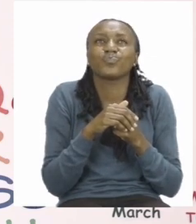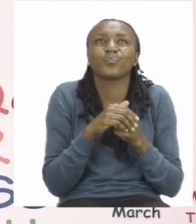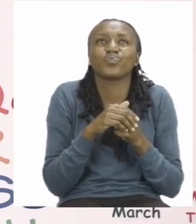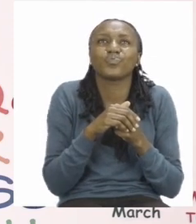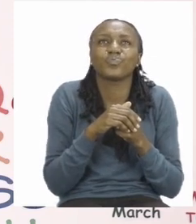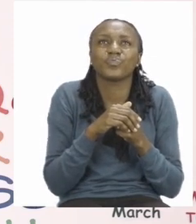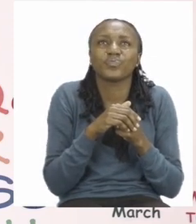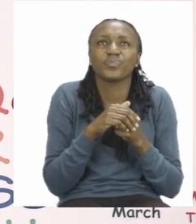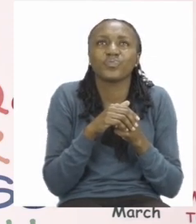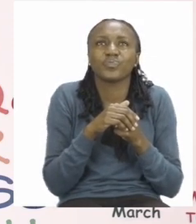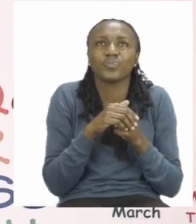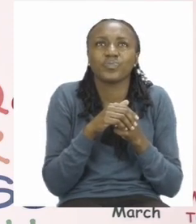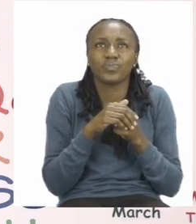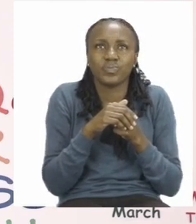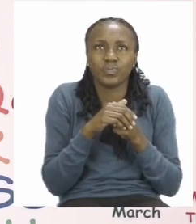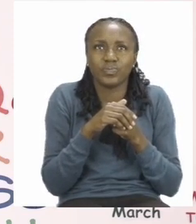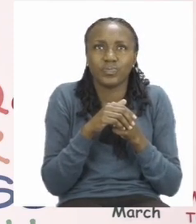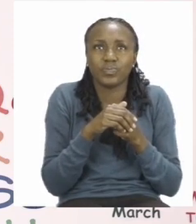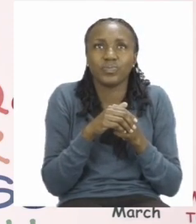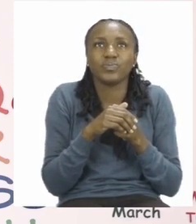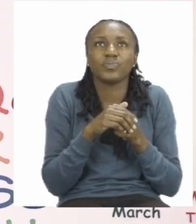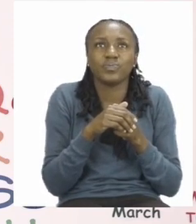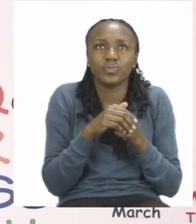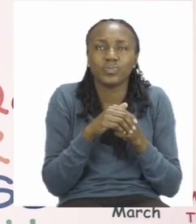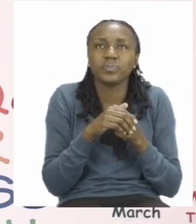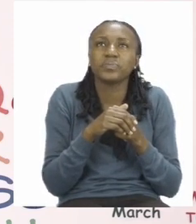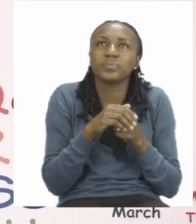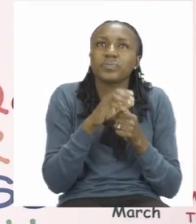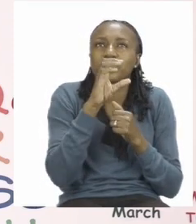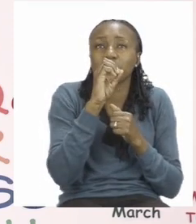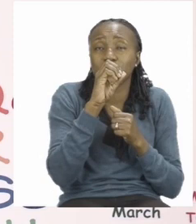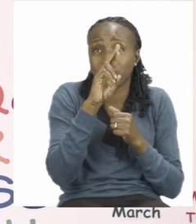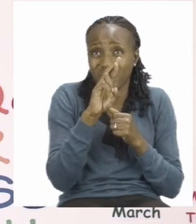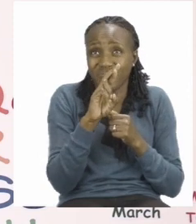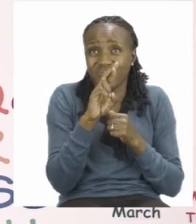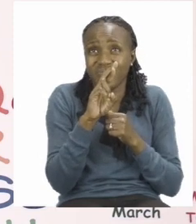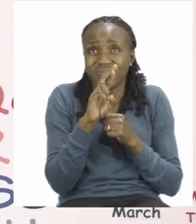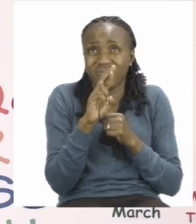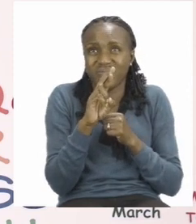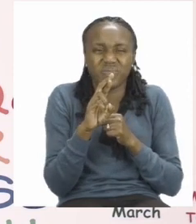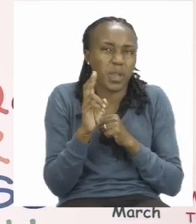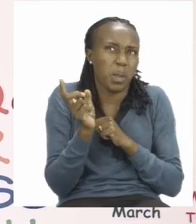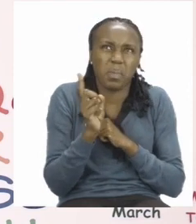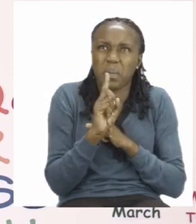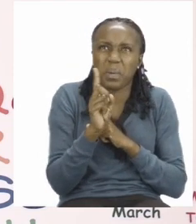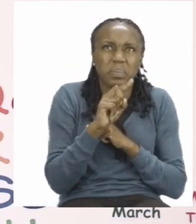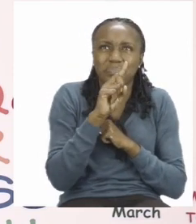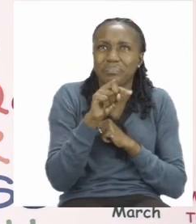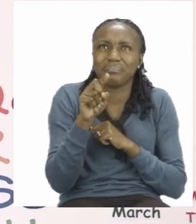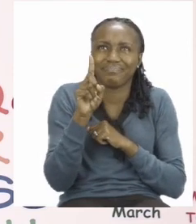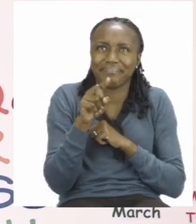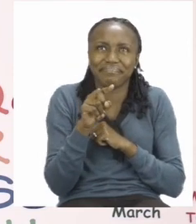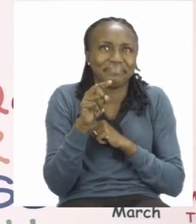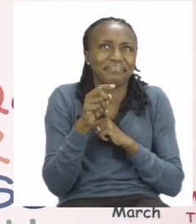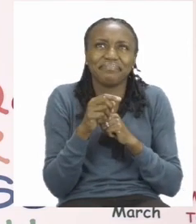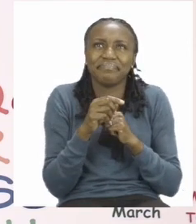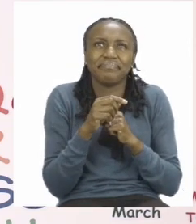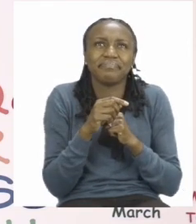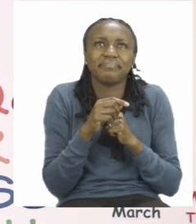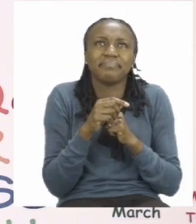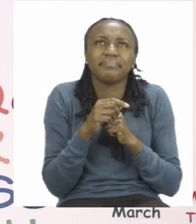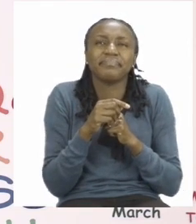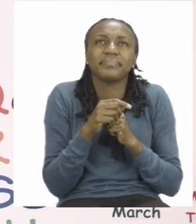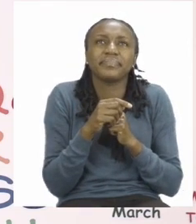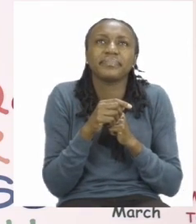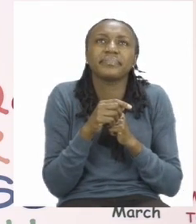either. Let's try again with another one. The pond was full